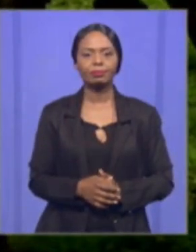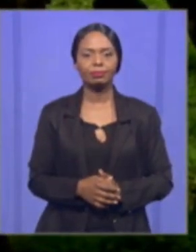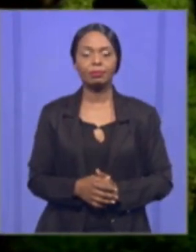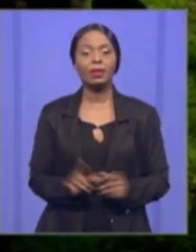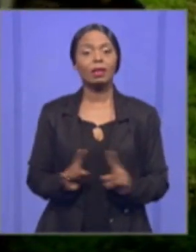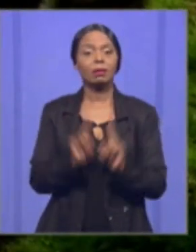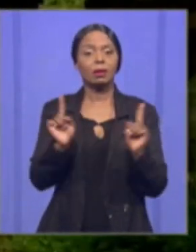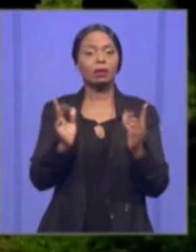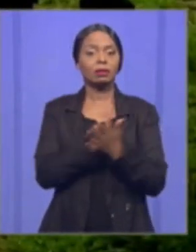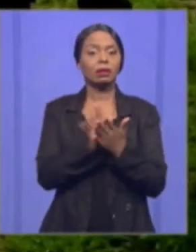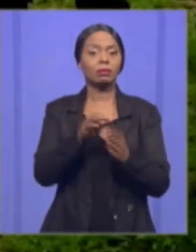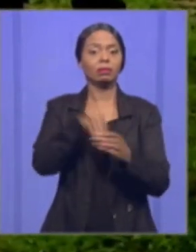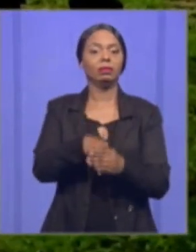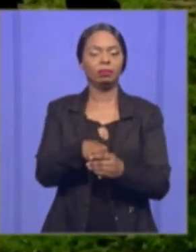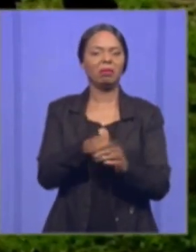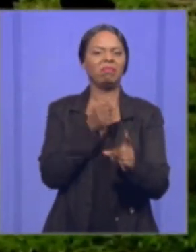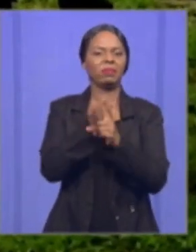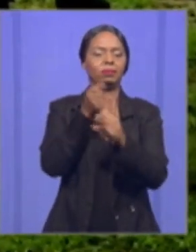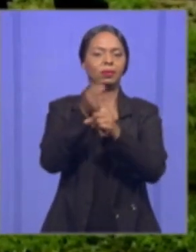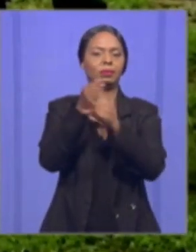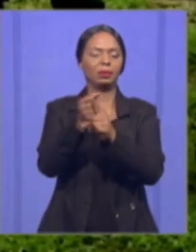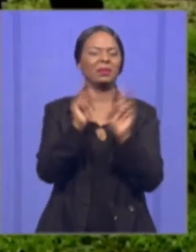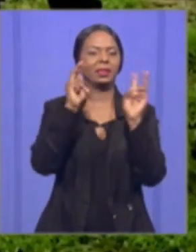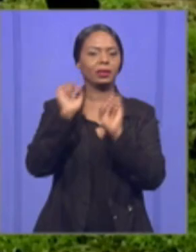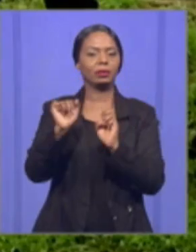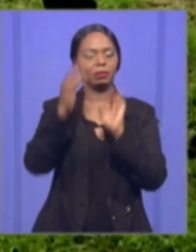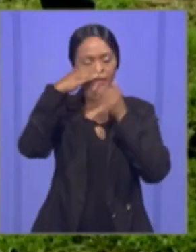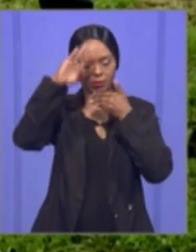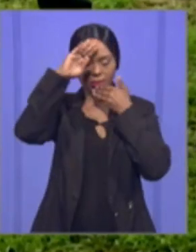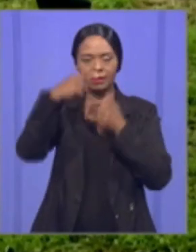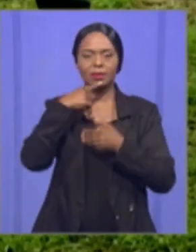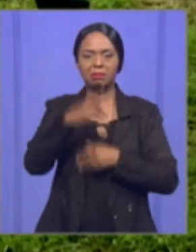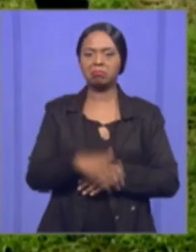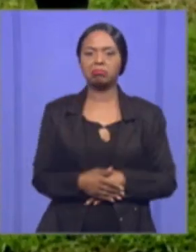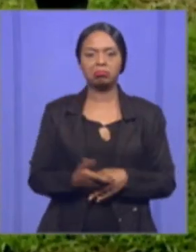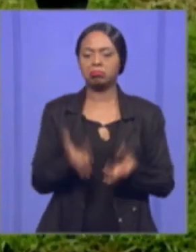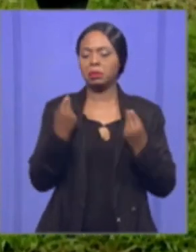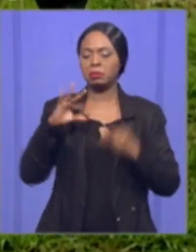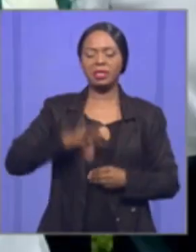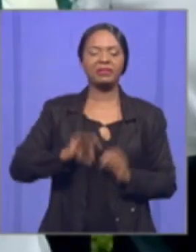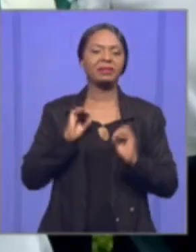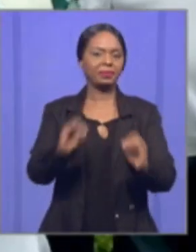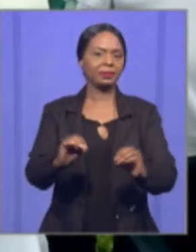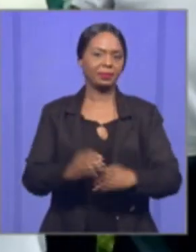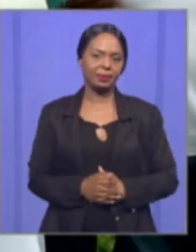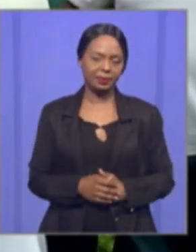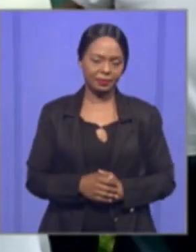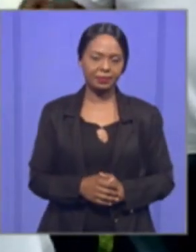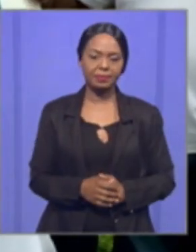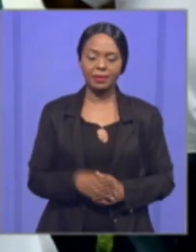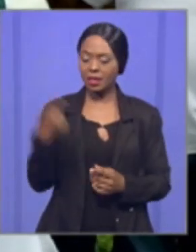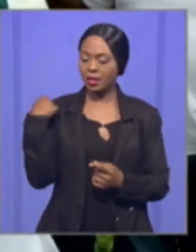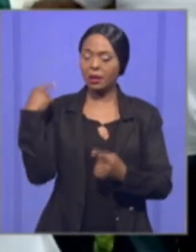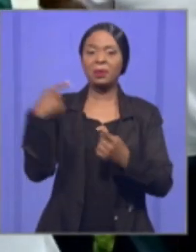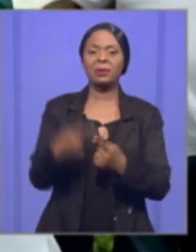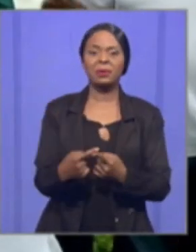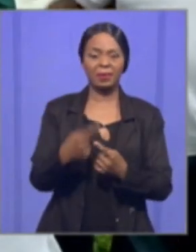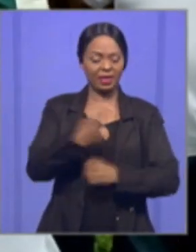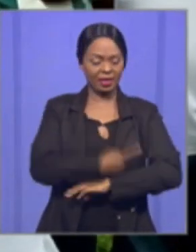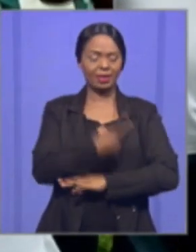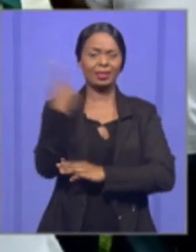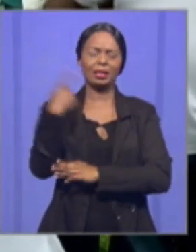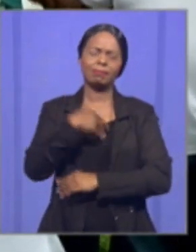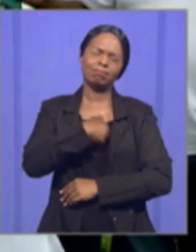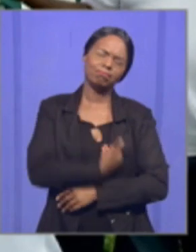Fela bao ba nnileng le seabe mo go menoleng puso ya Bophutatswana ba re ga ba ngwelwe ke sepe. Tsatsi le bua ka lenkodisa botlhoko thata, ke batla go bolela